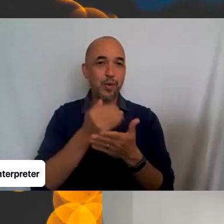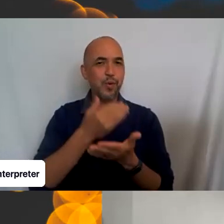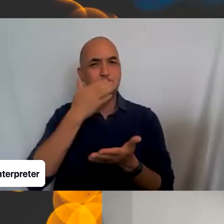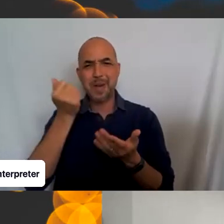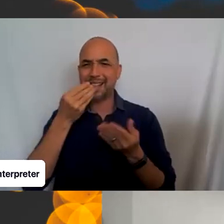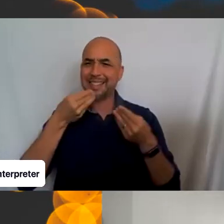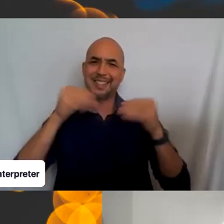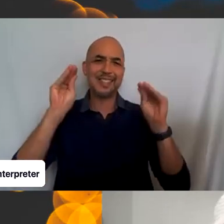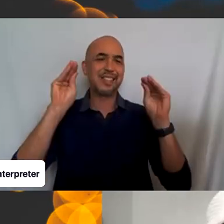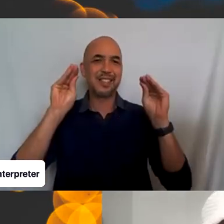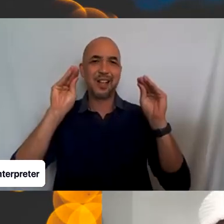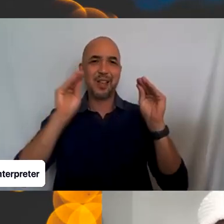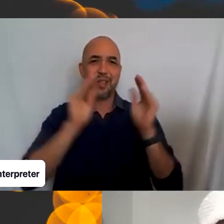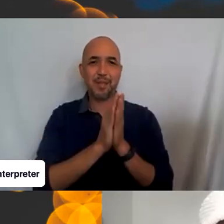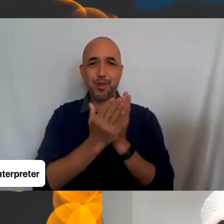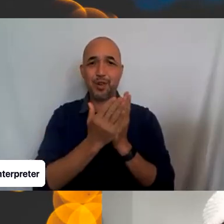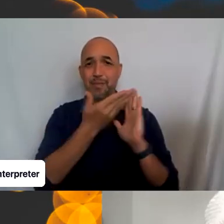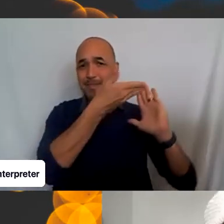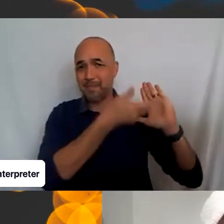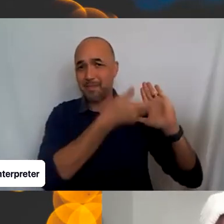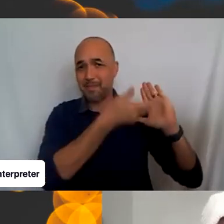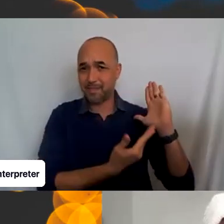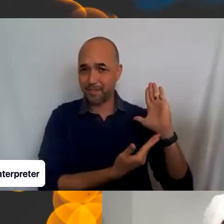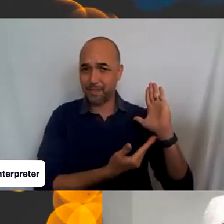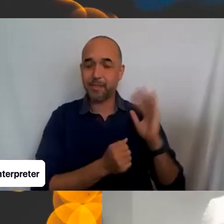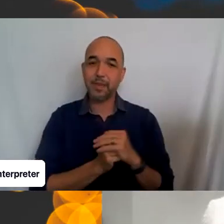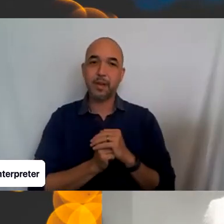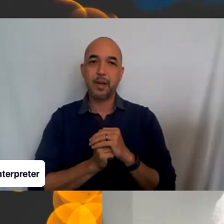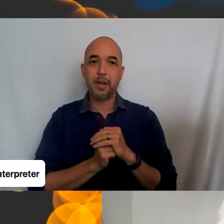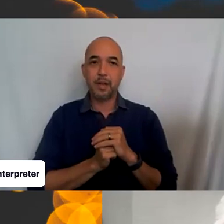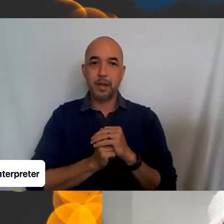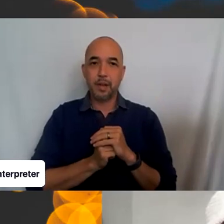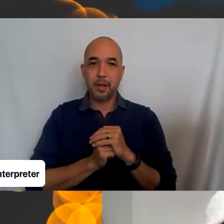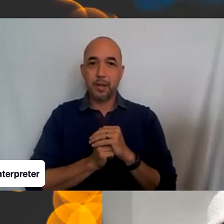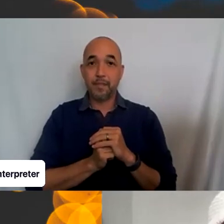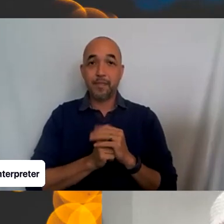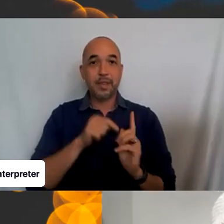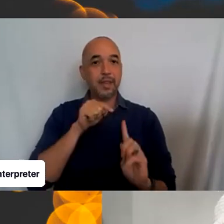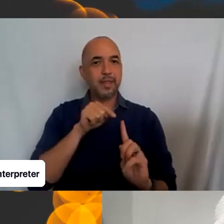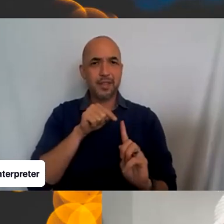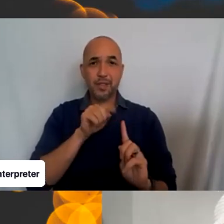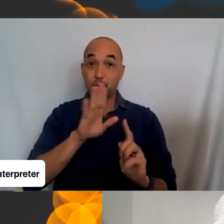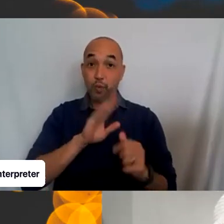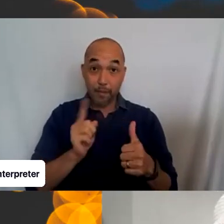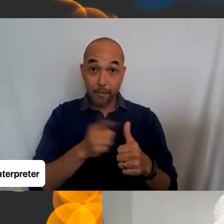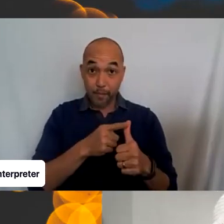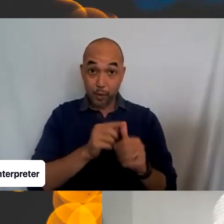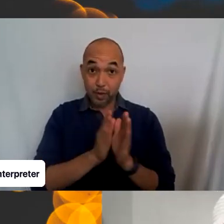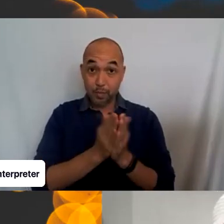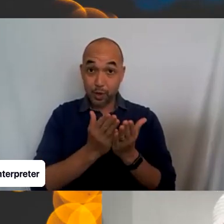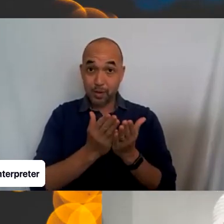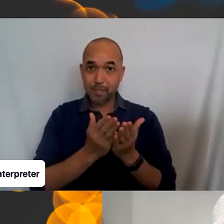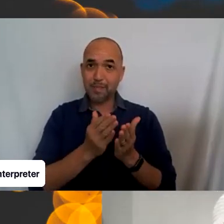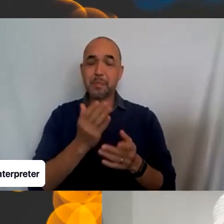Unfortunate Side Effects of Heartbreak and Magic. This debut novel is a small-town